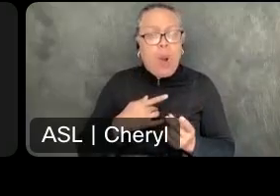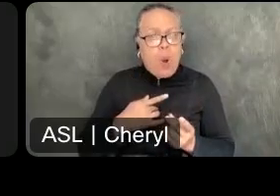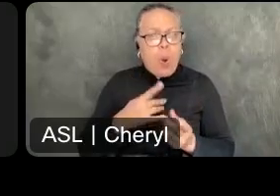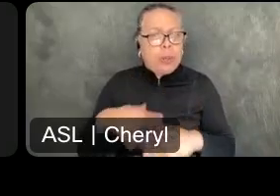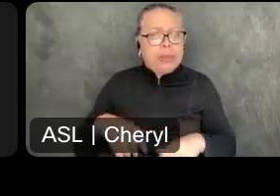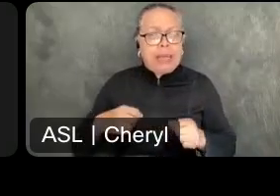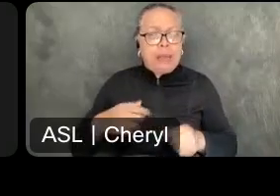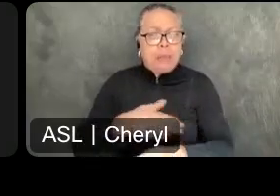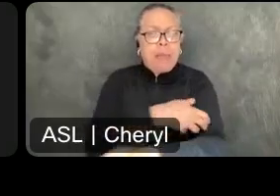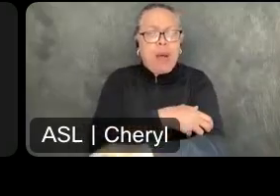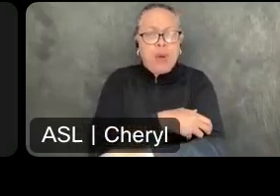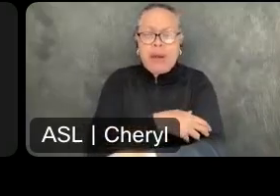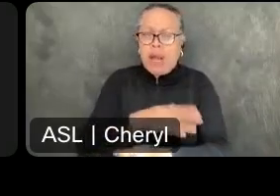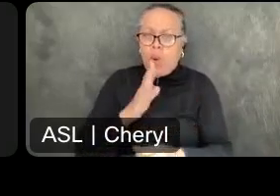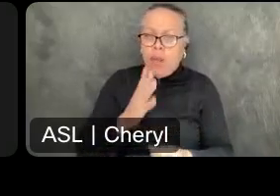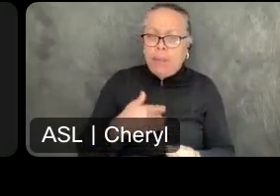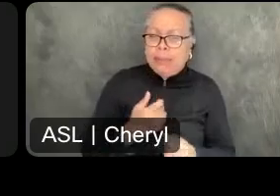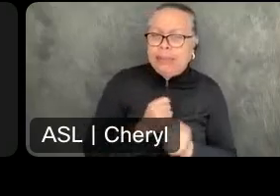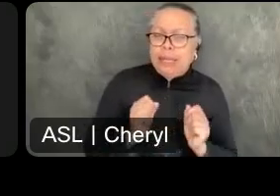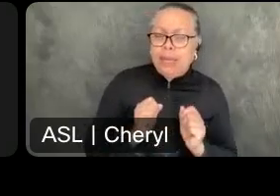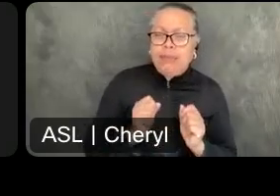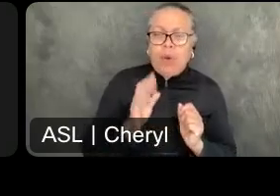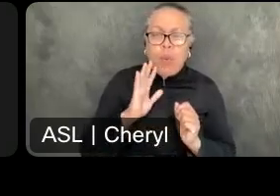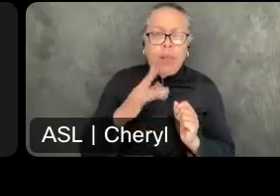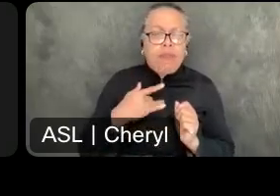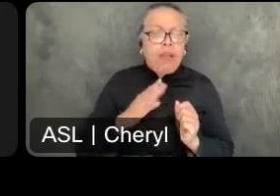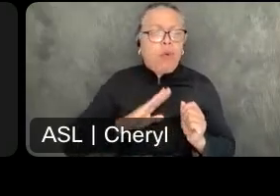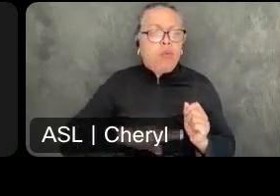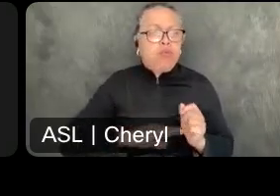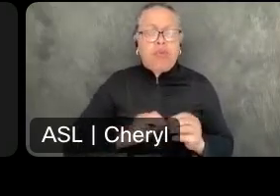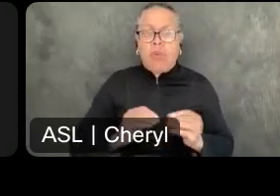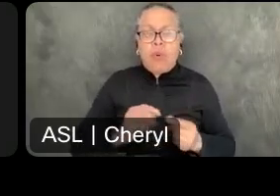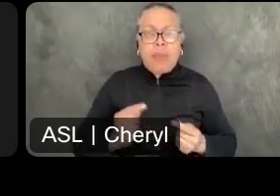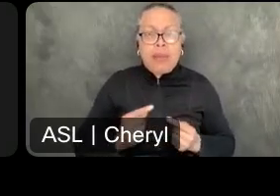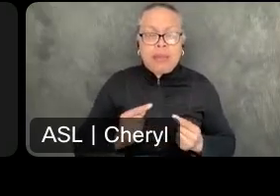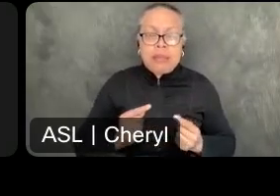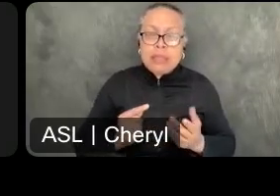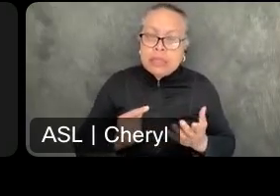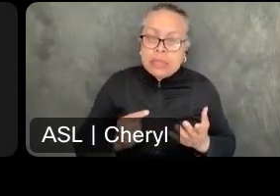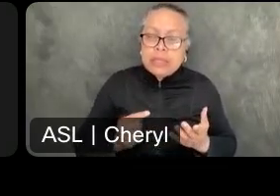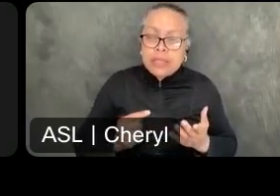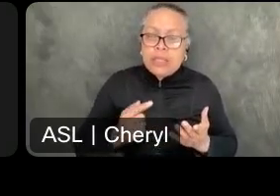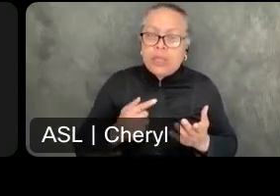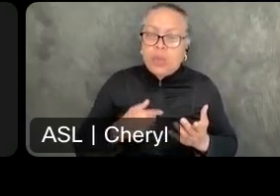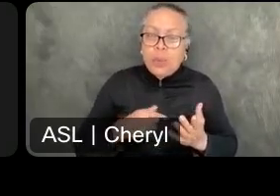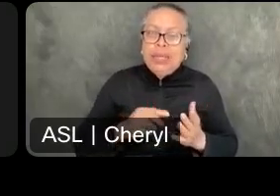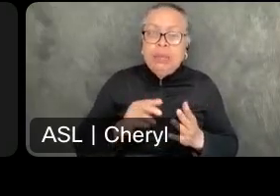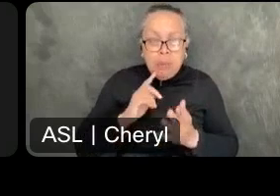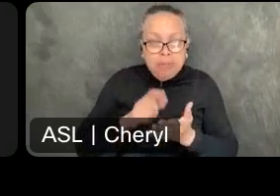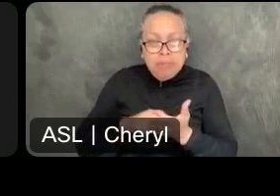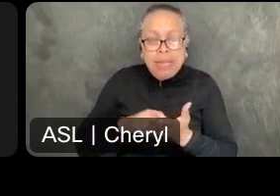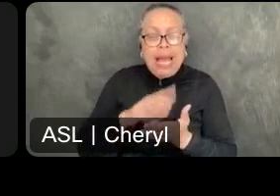and that relief in that way, while also supporting people to find other ways, and